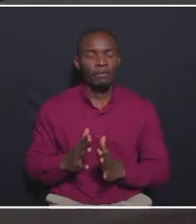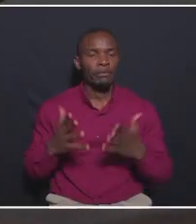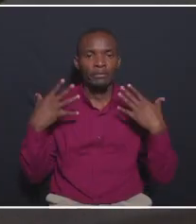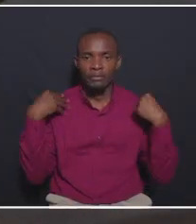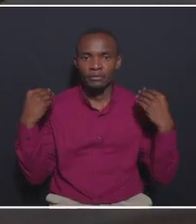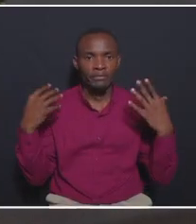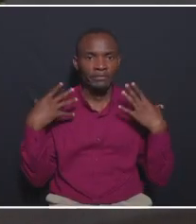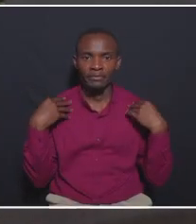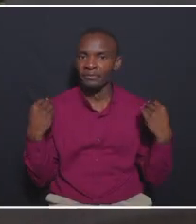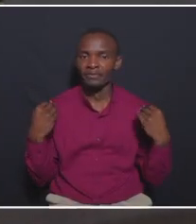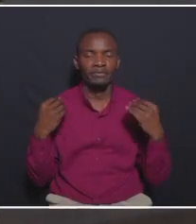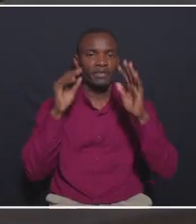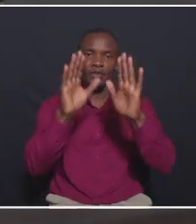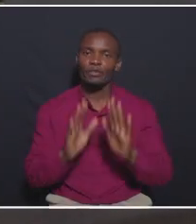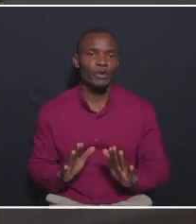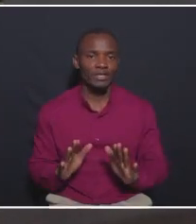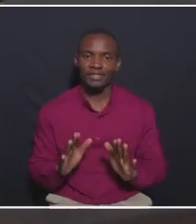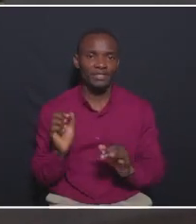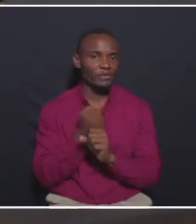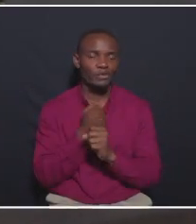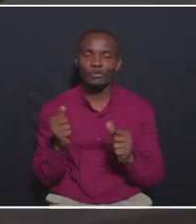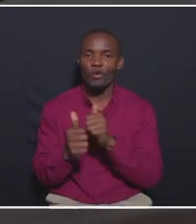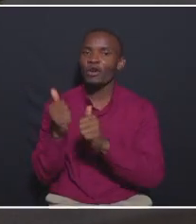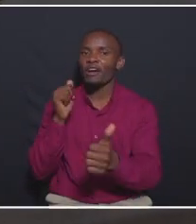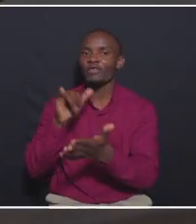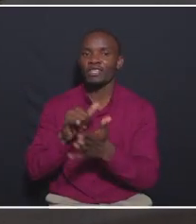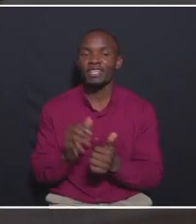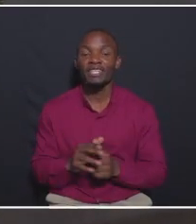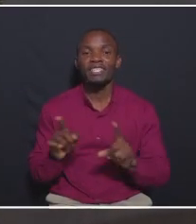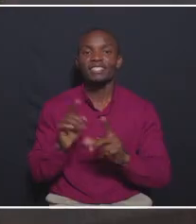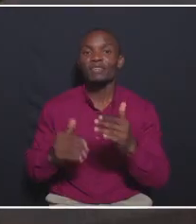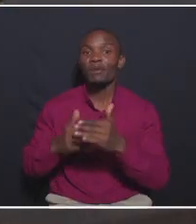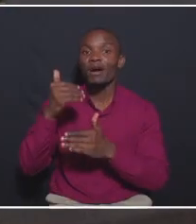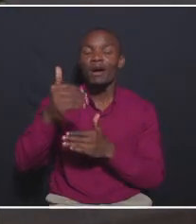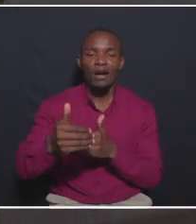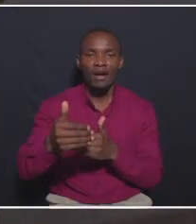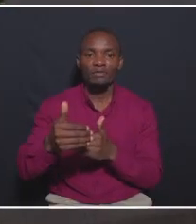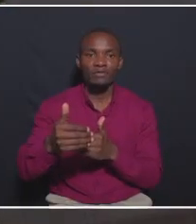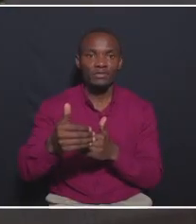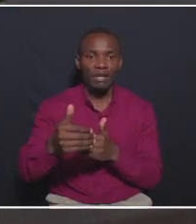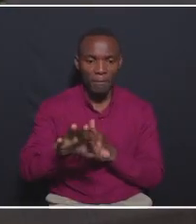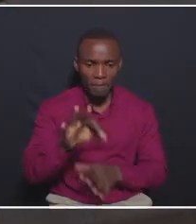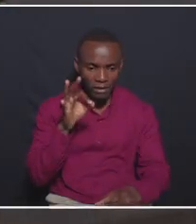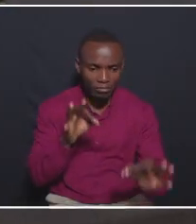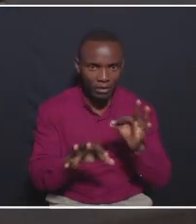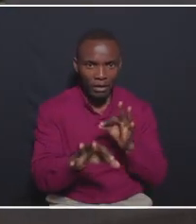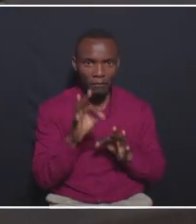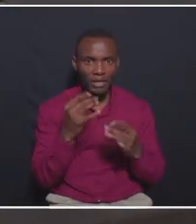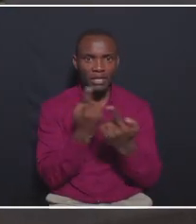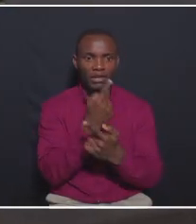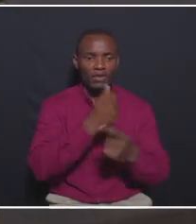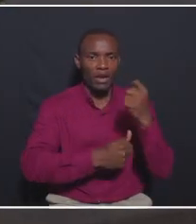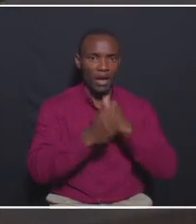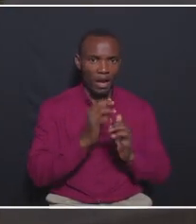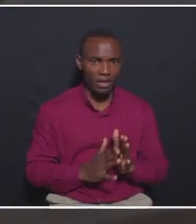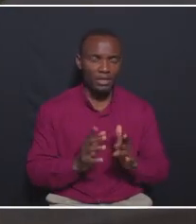think there's no shortcut. So after casting the actors, they had rehearsals. The